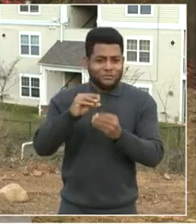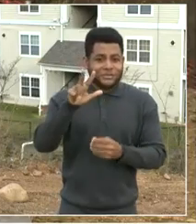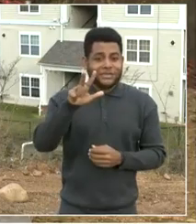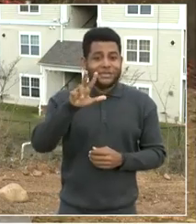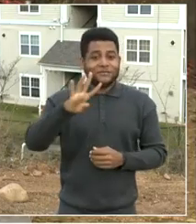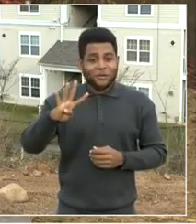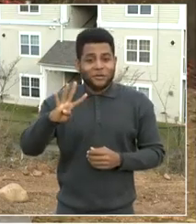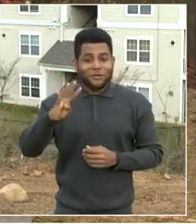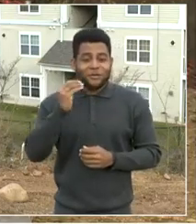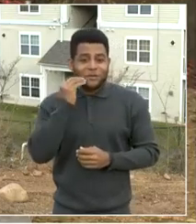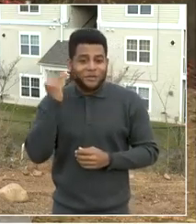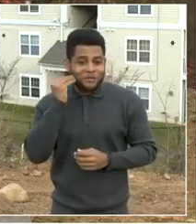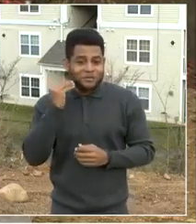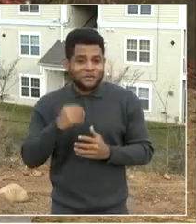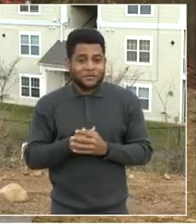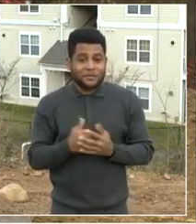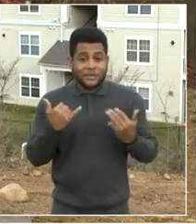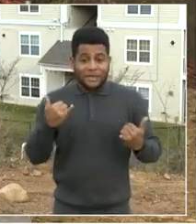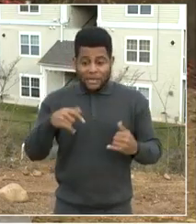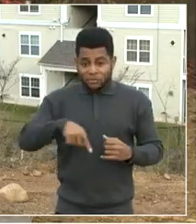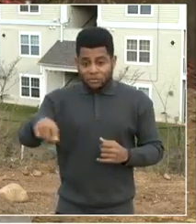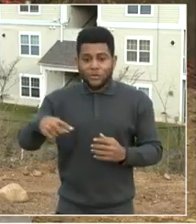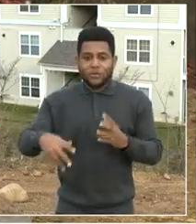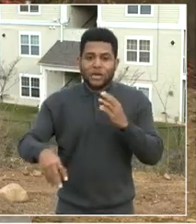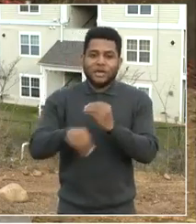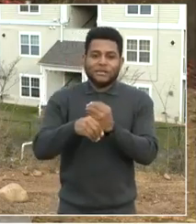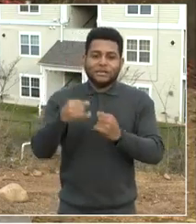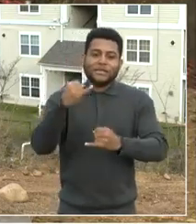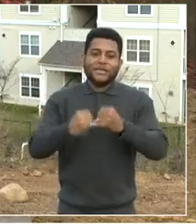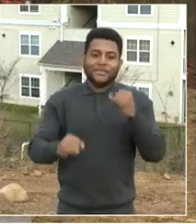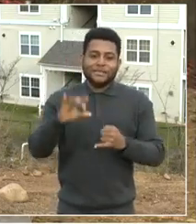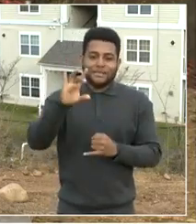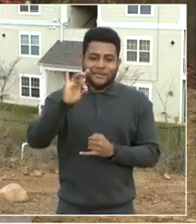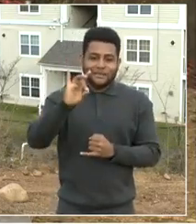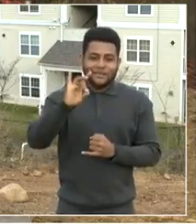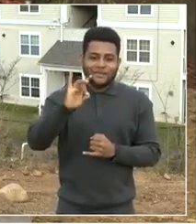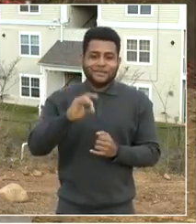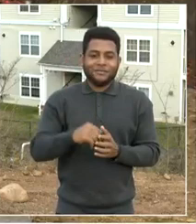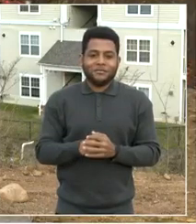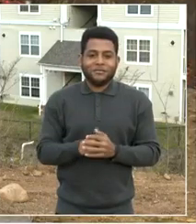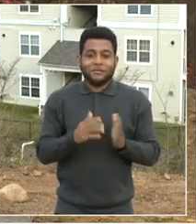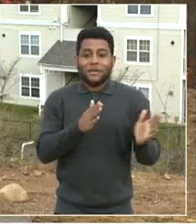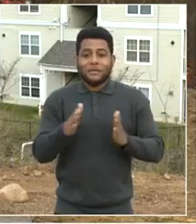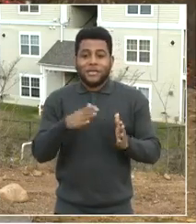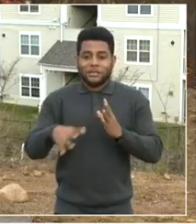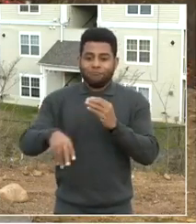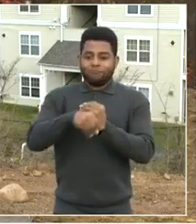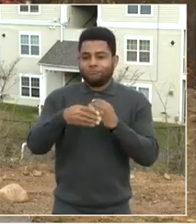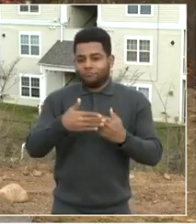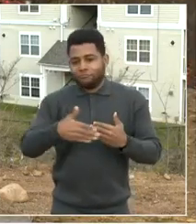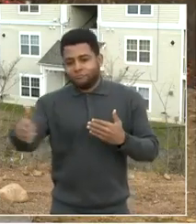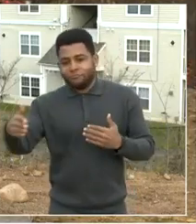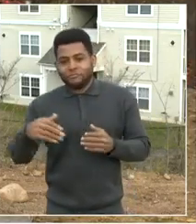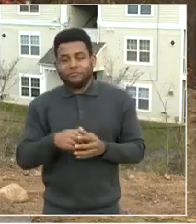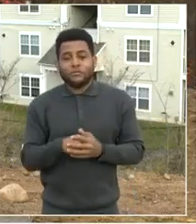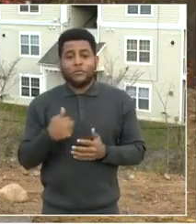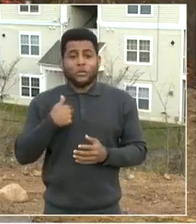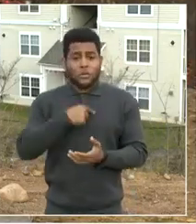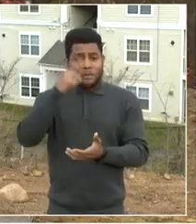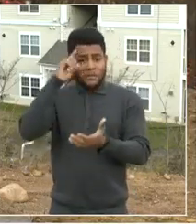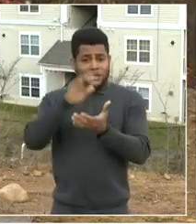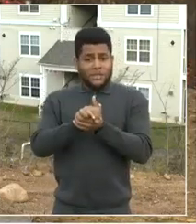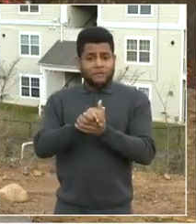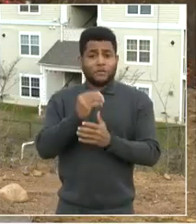last 8. We believe that affordable home ownership changes the economic arc